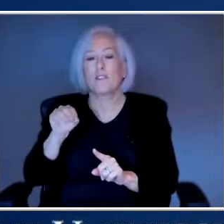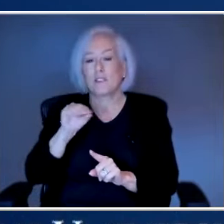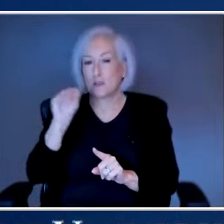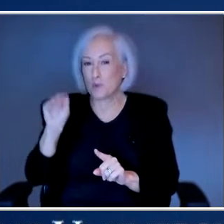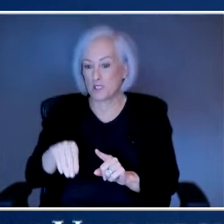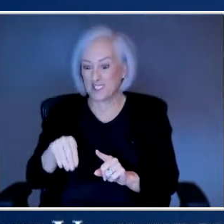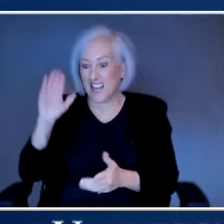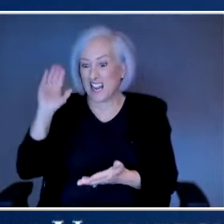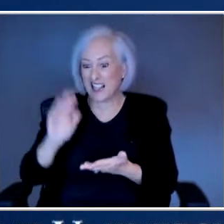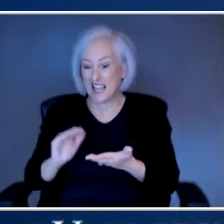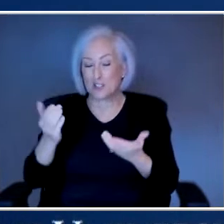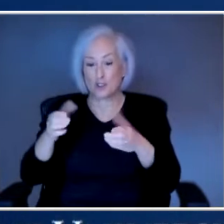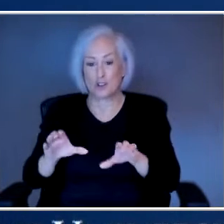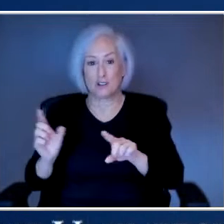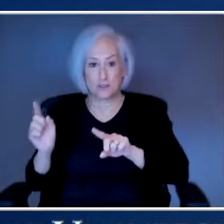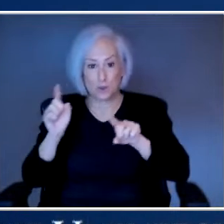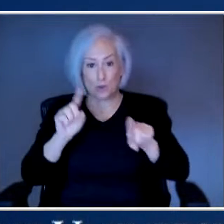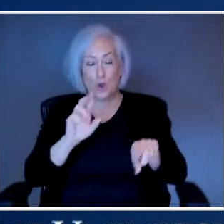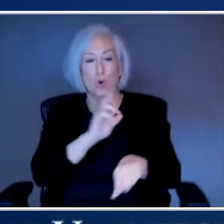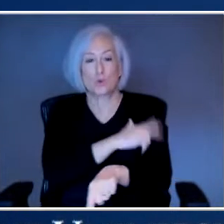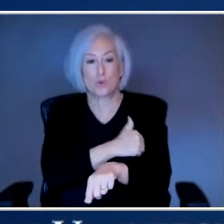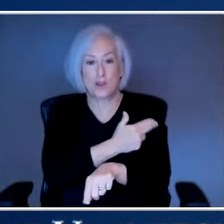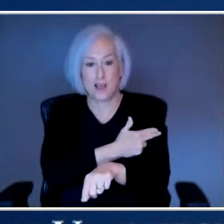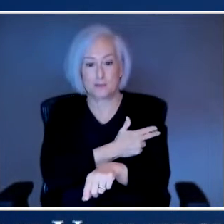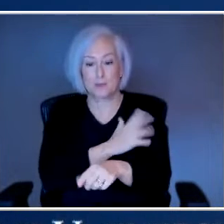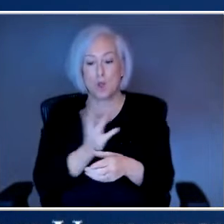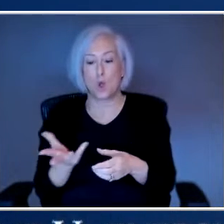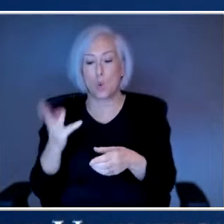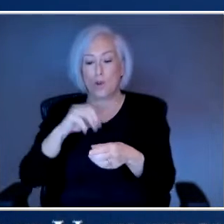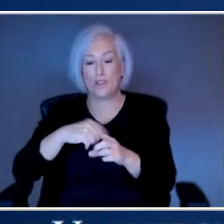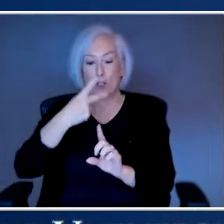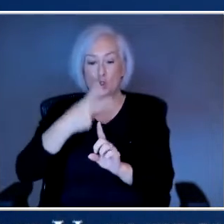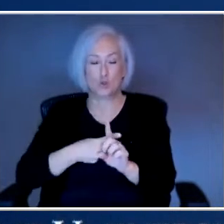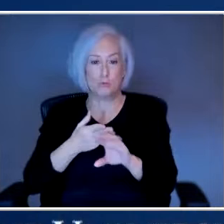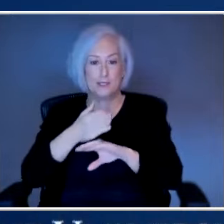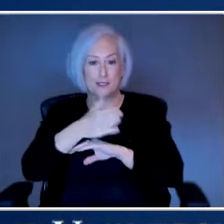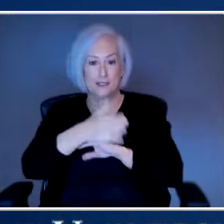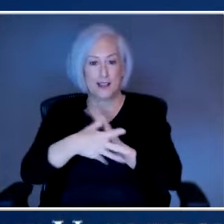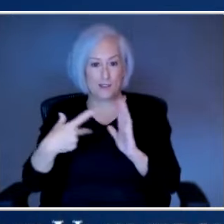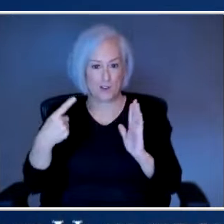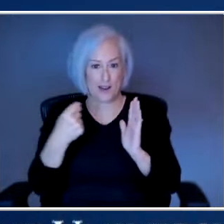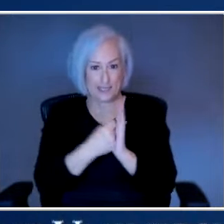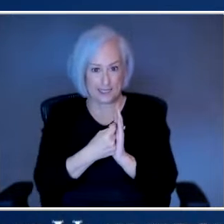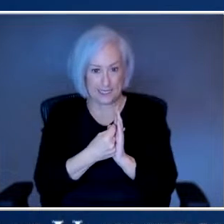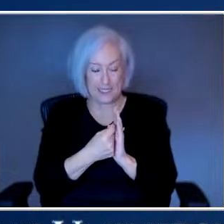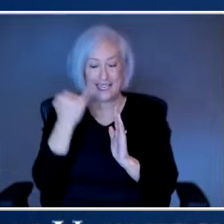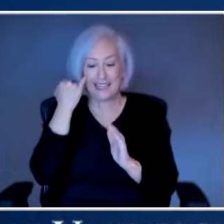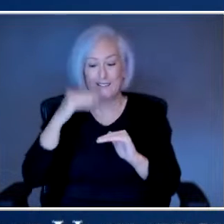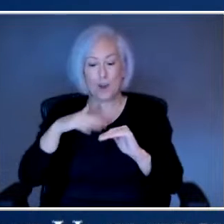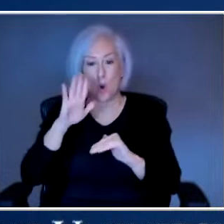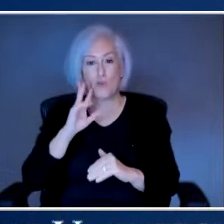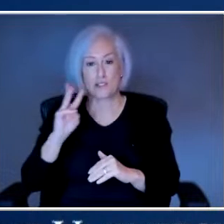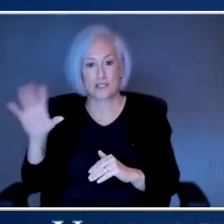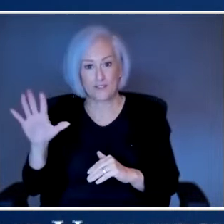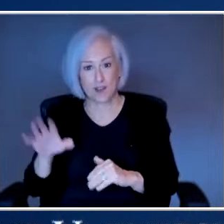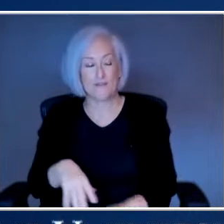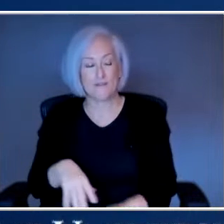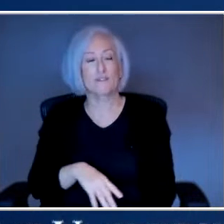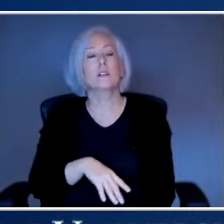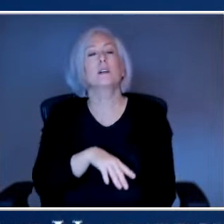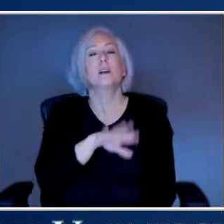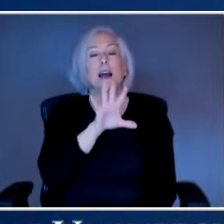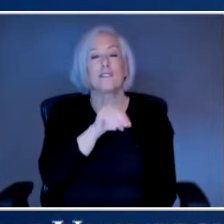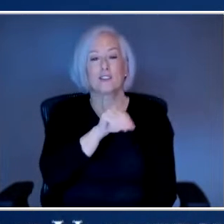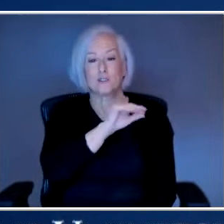almost 55% within the first 60 days if you are over 65, and 50% at 120